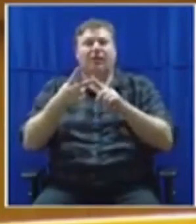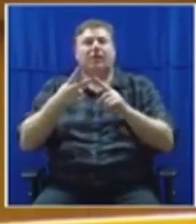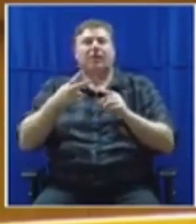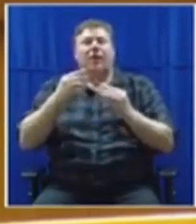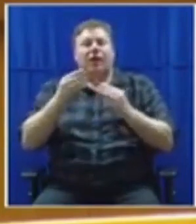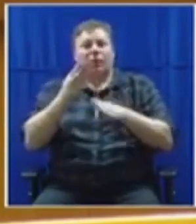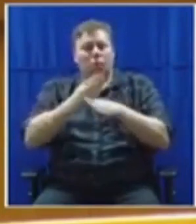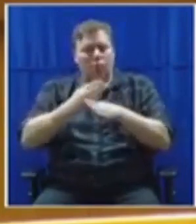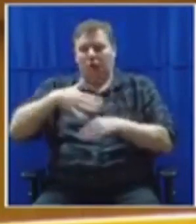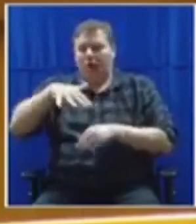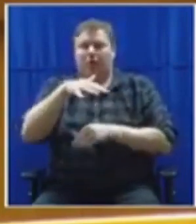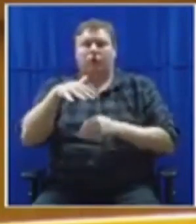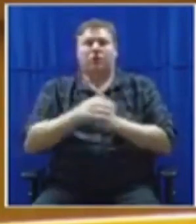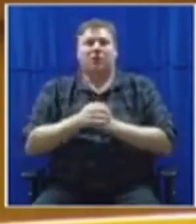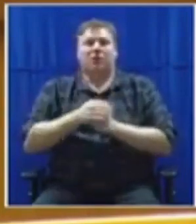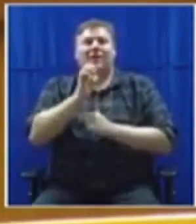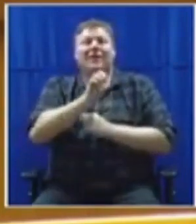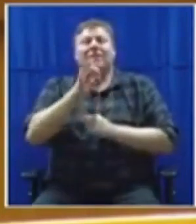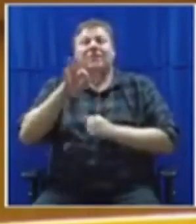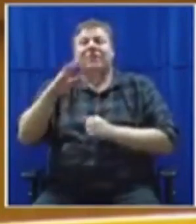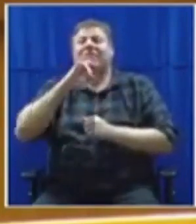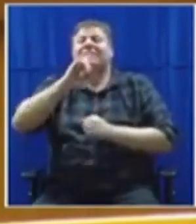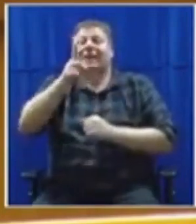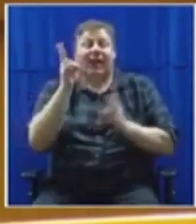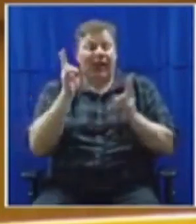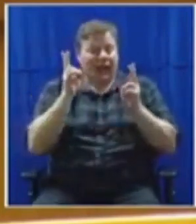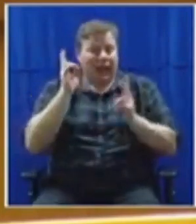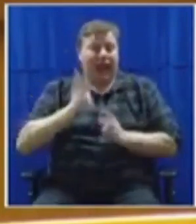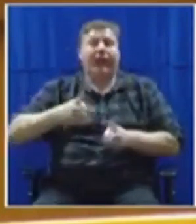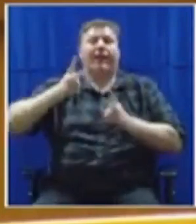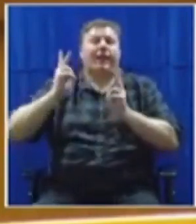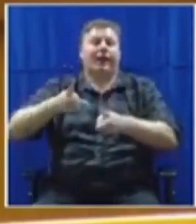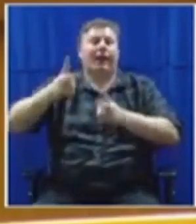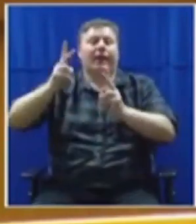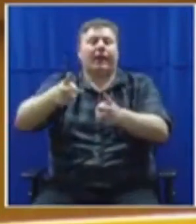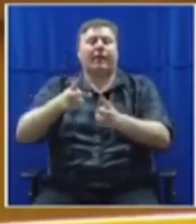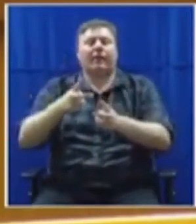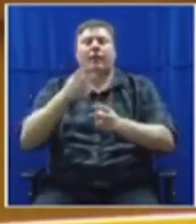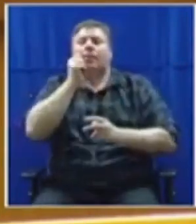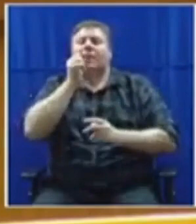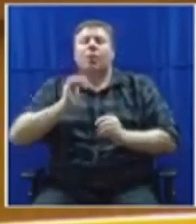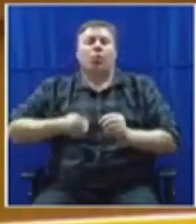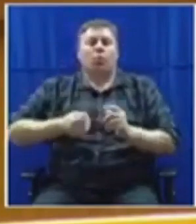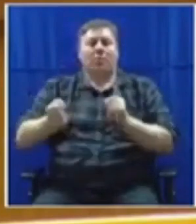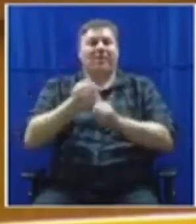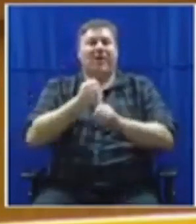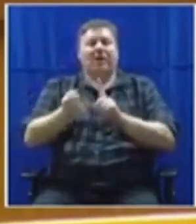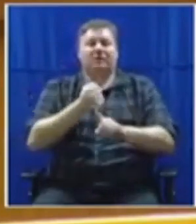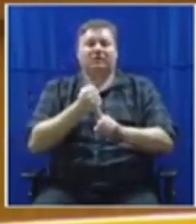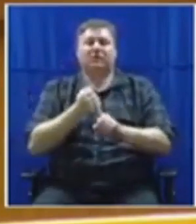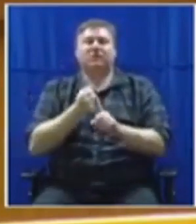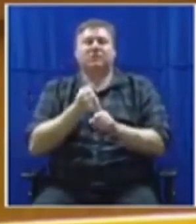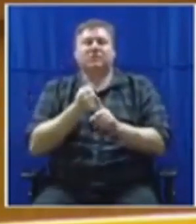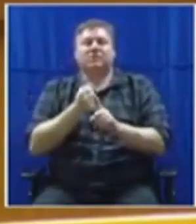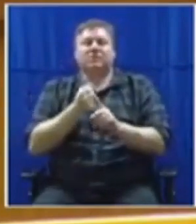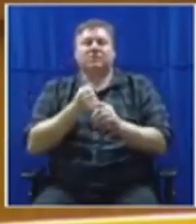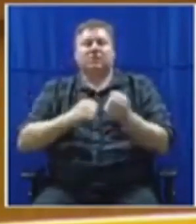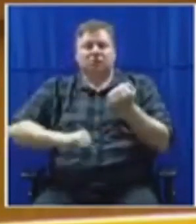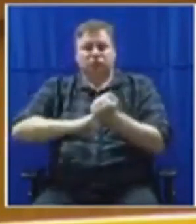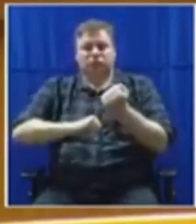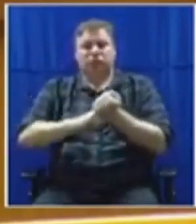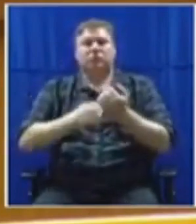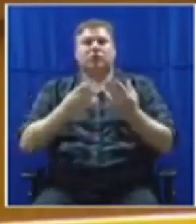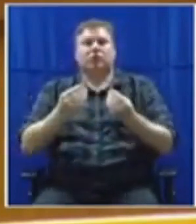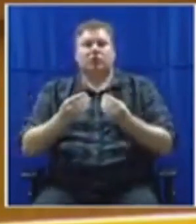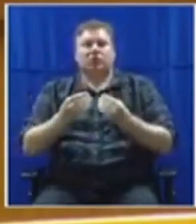urged time and again that gender-based violence is reinforced and even sustained by